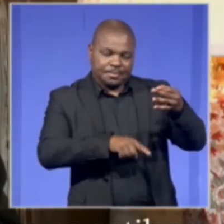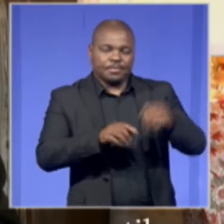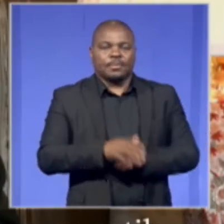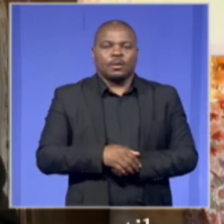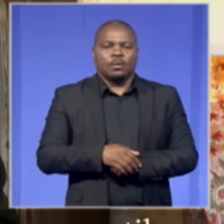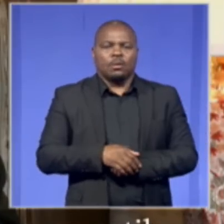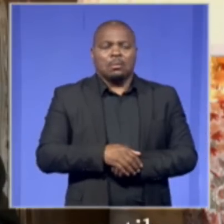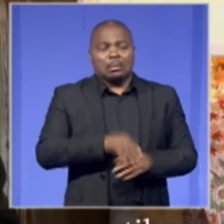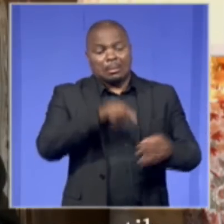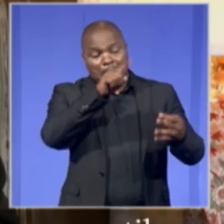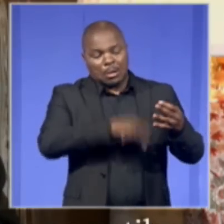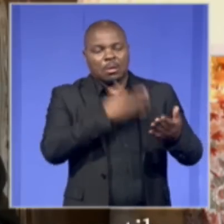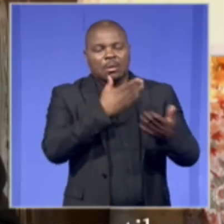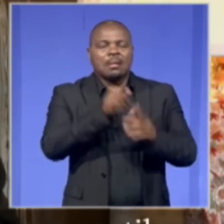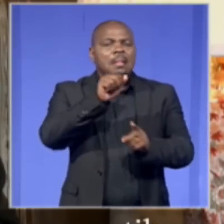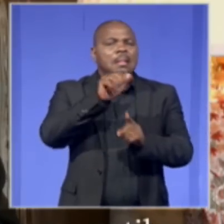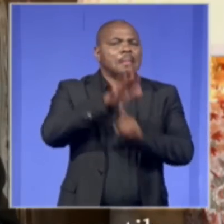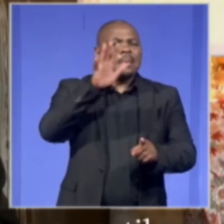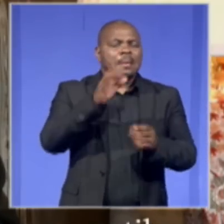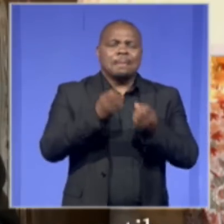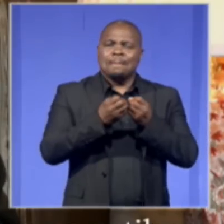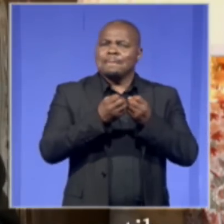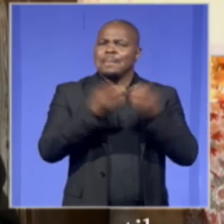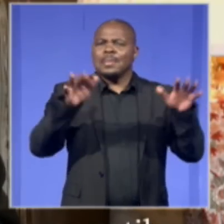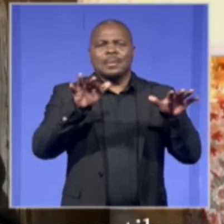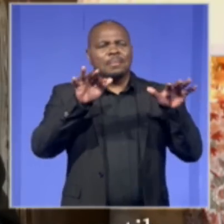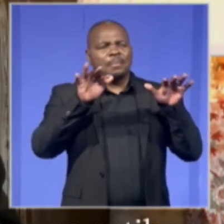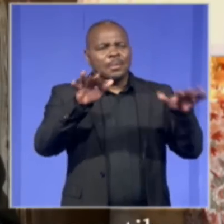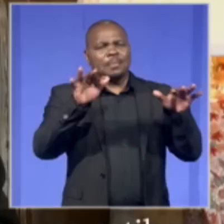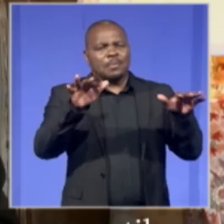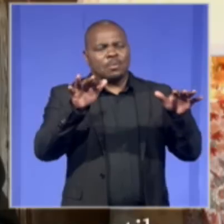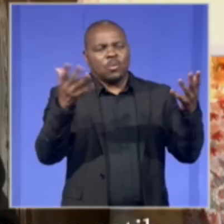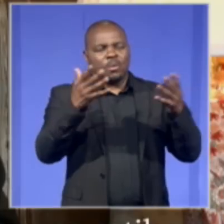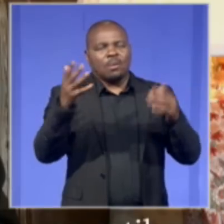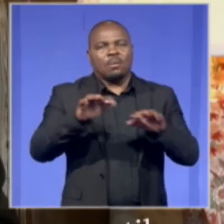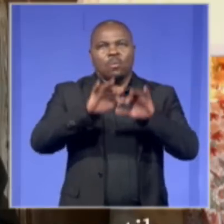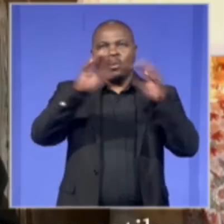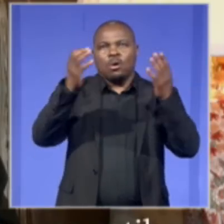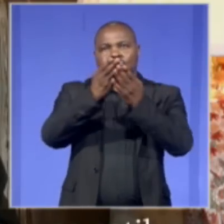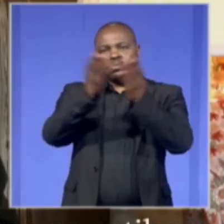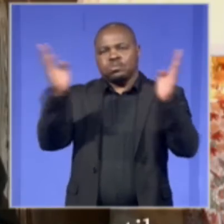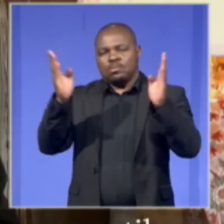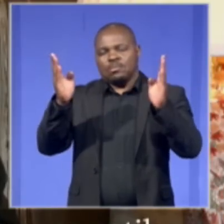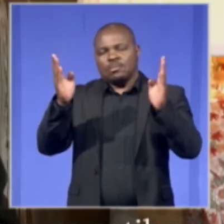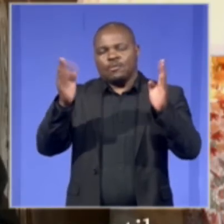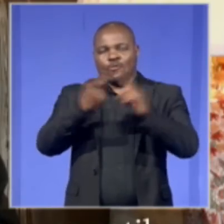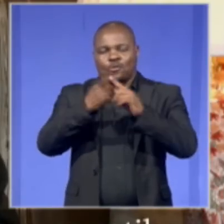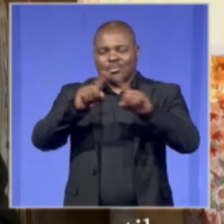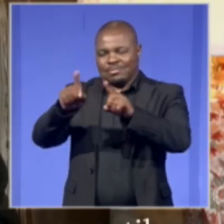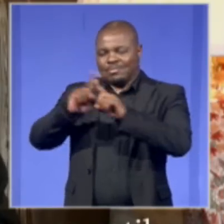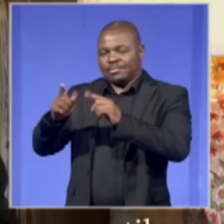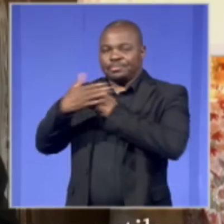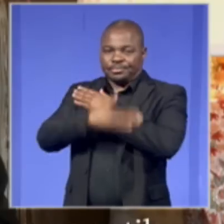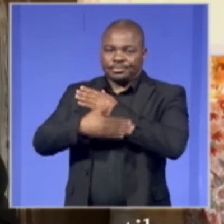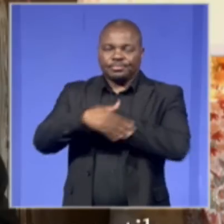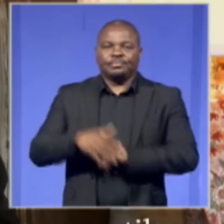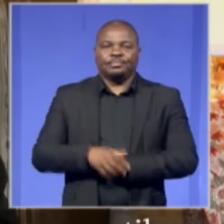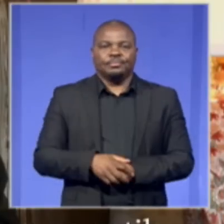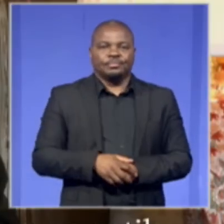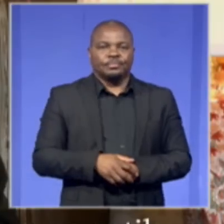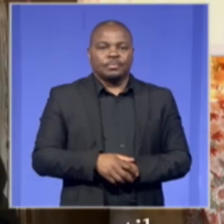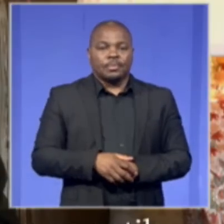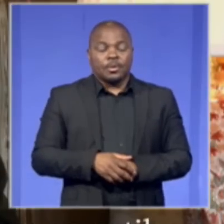have an impact on many peoples around the world in various countries. As we embark